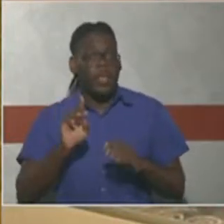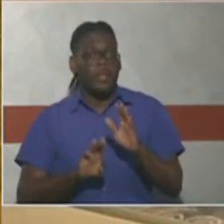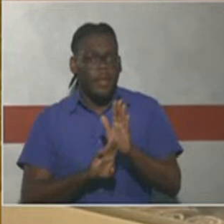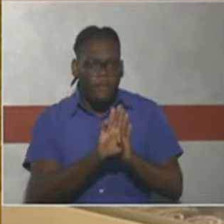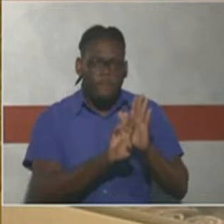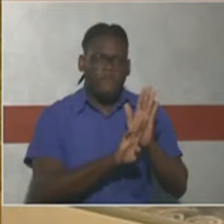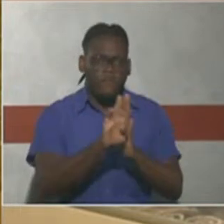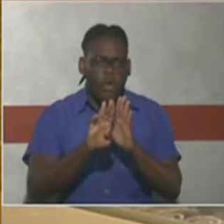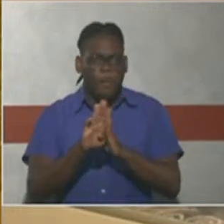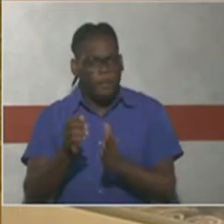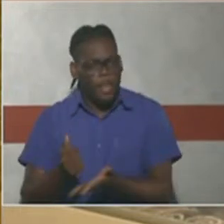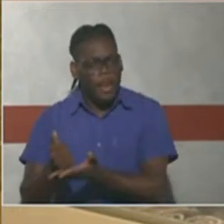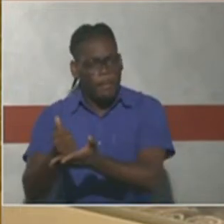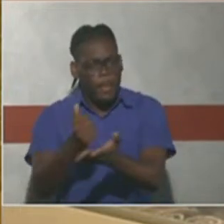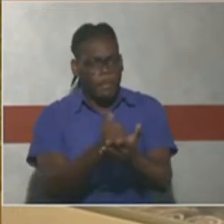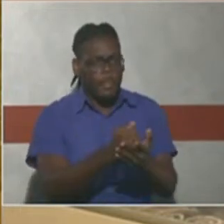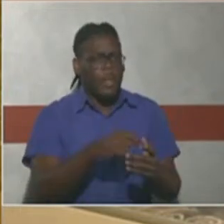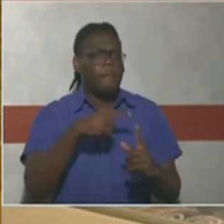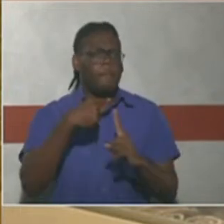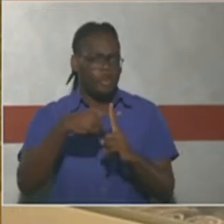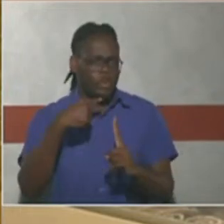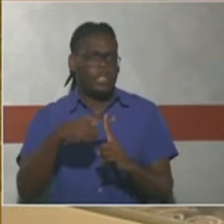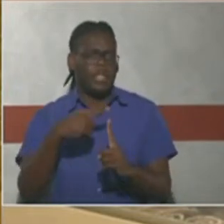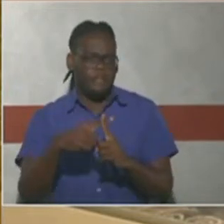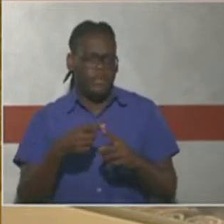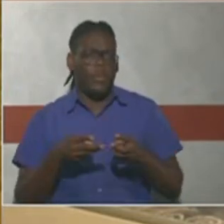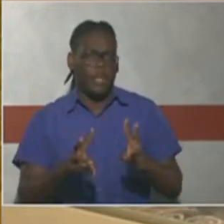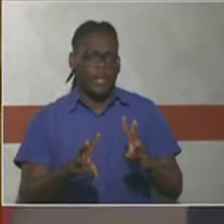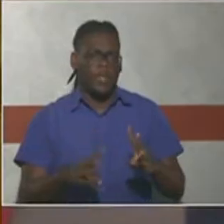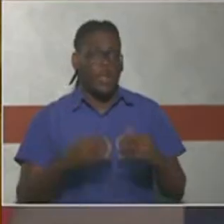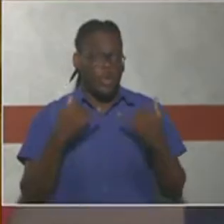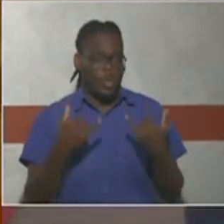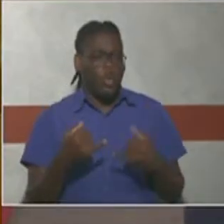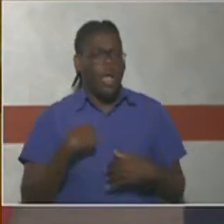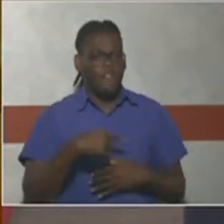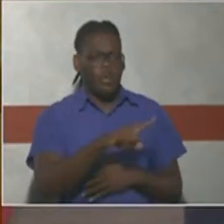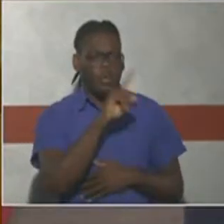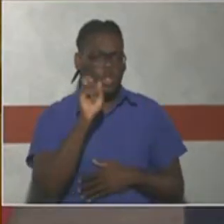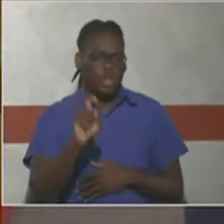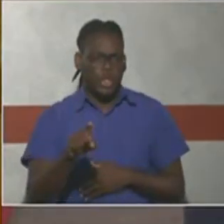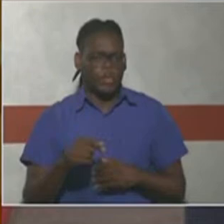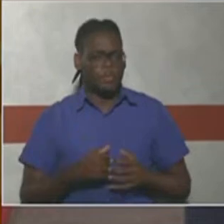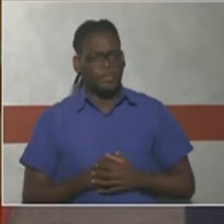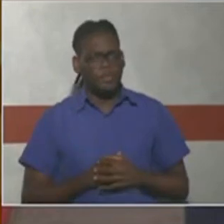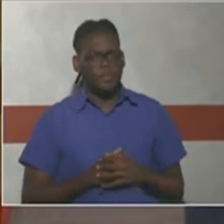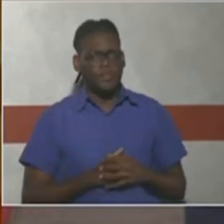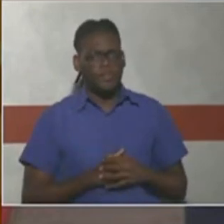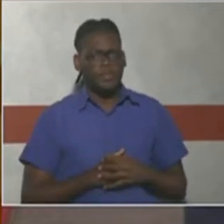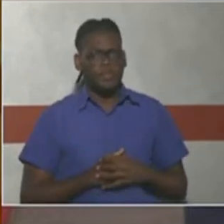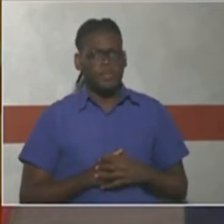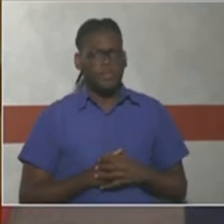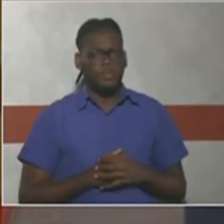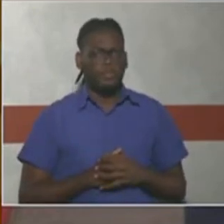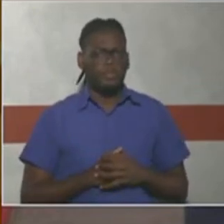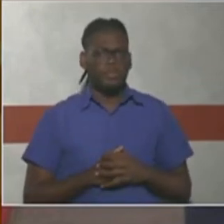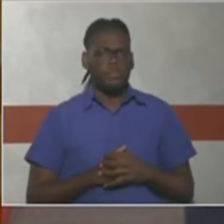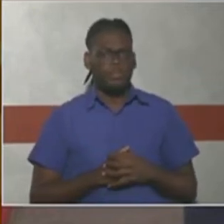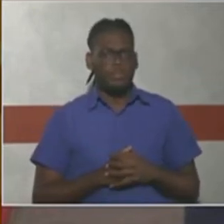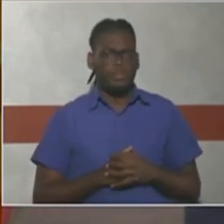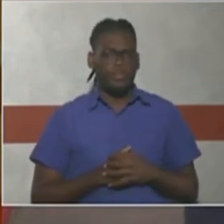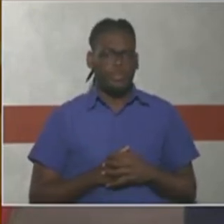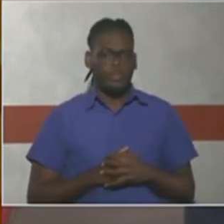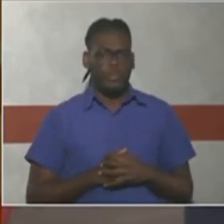I was a little not sure about something. Did you say that the terms of the license they're still